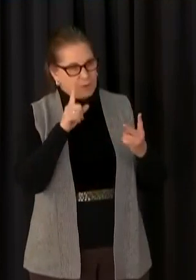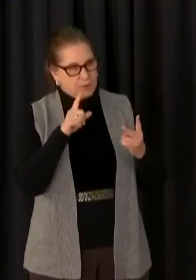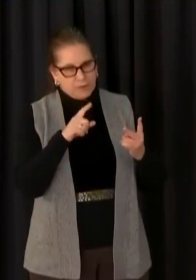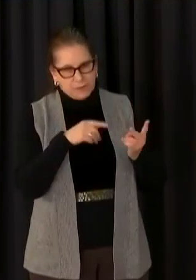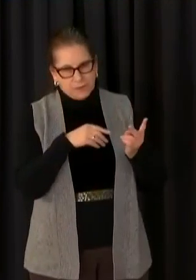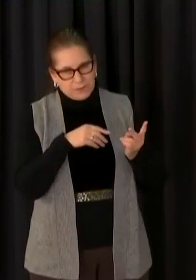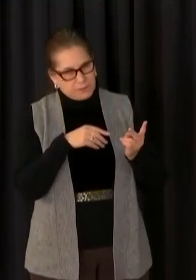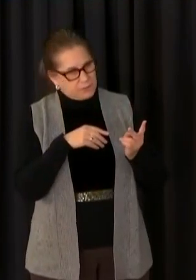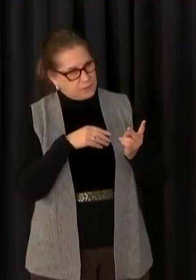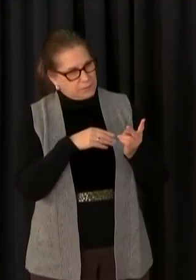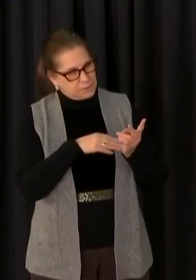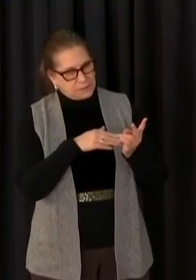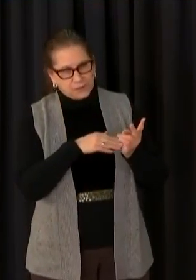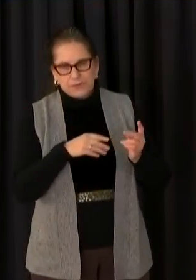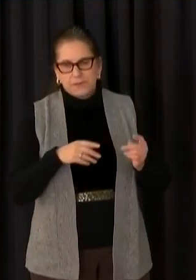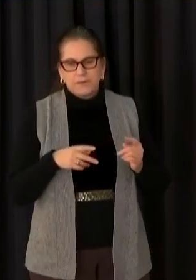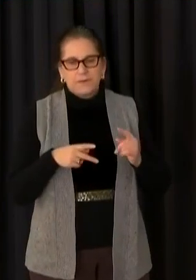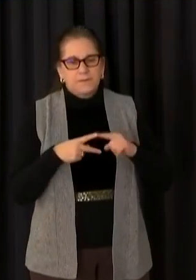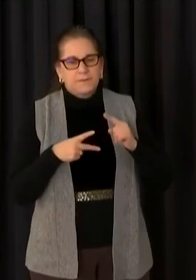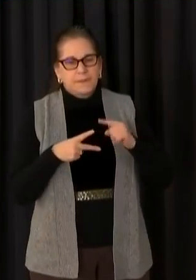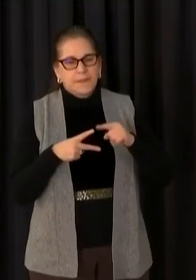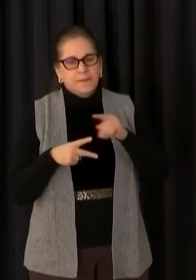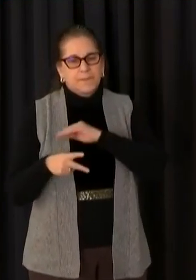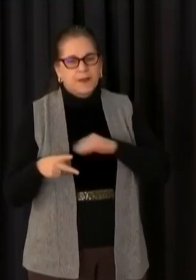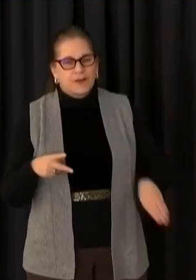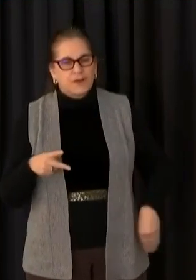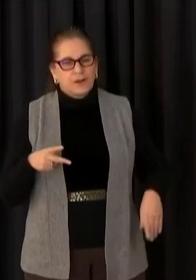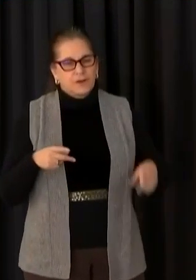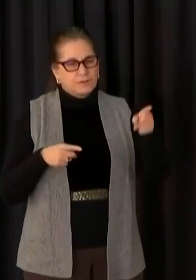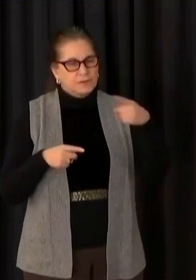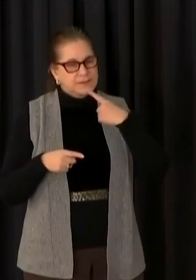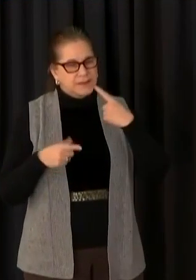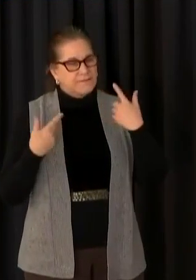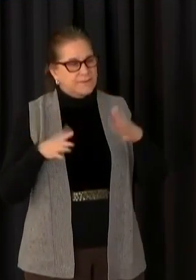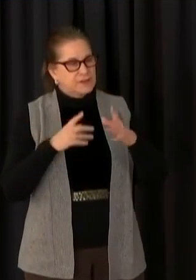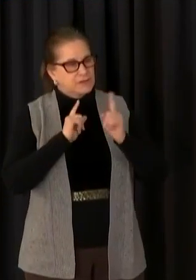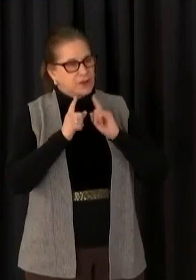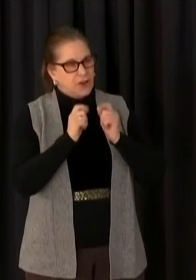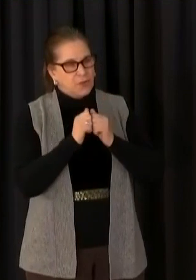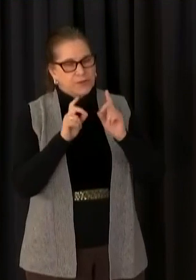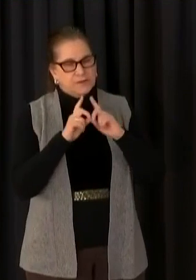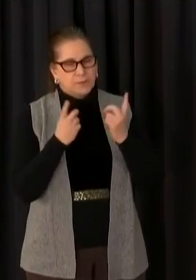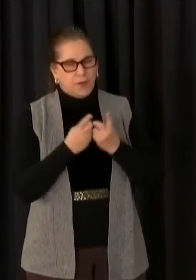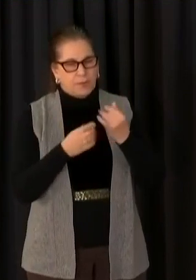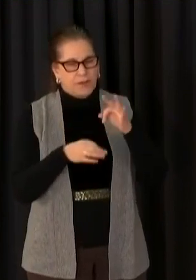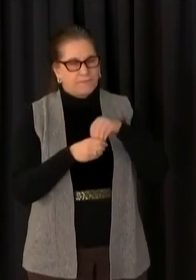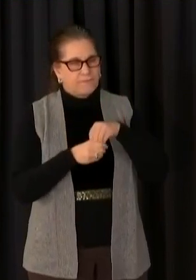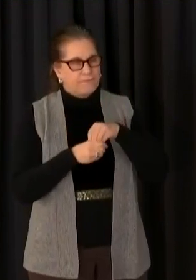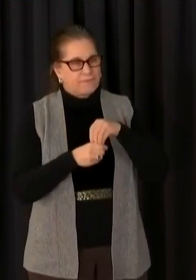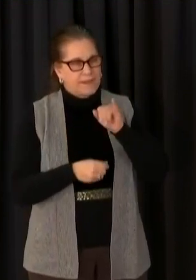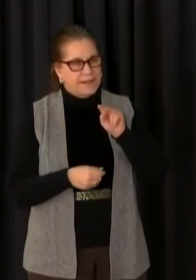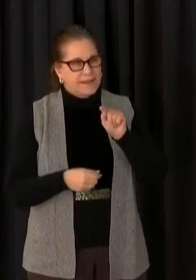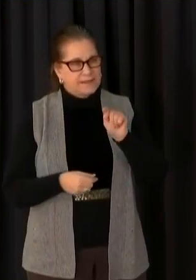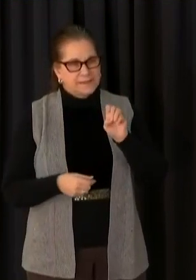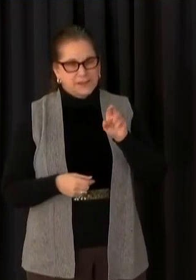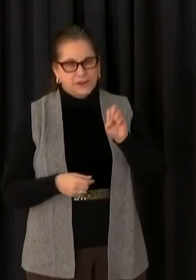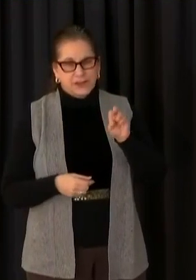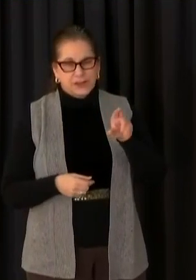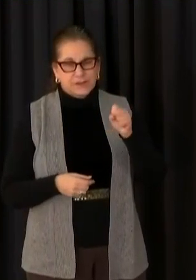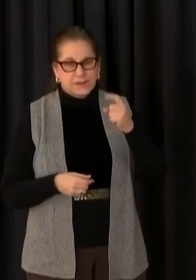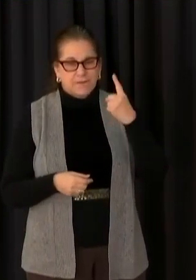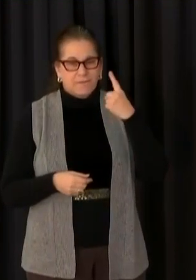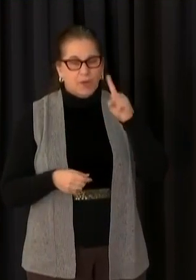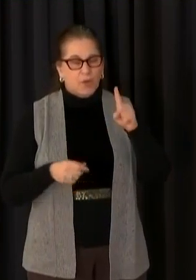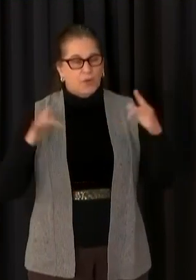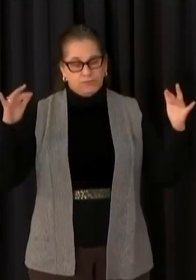into a little more detail of your talks with Department of Interior about the public gathering permits. My understanding is First Amendment